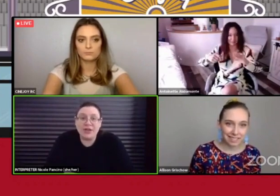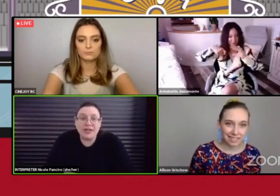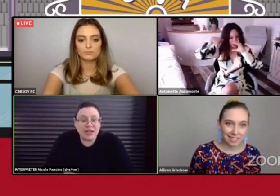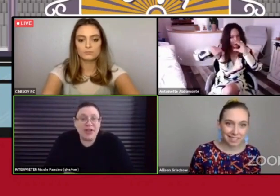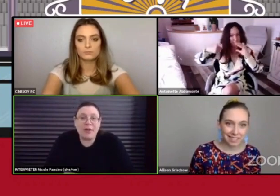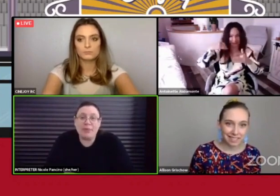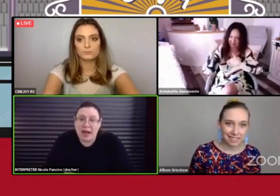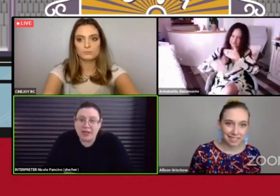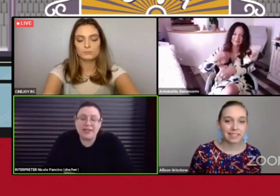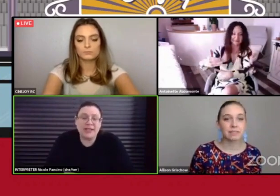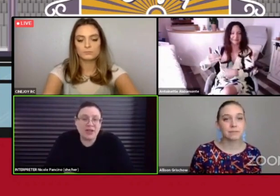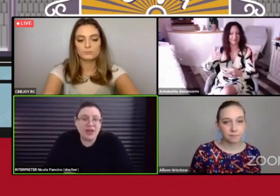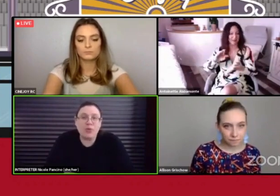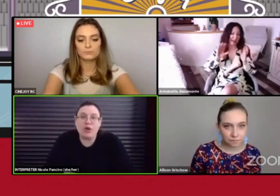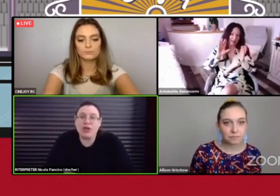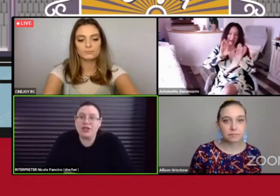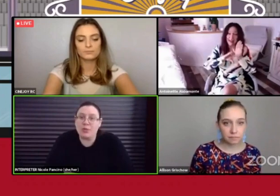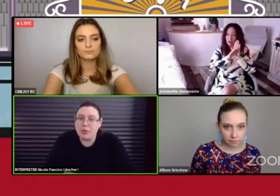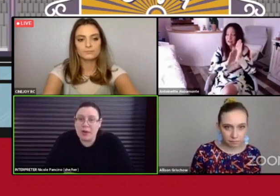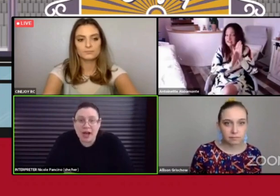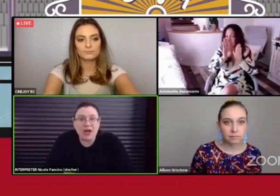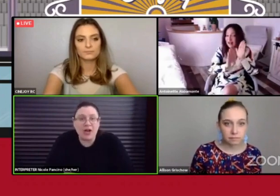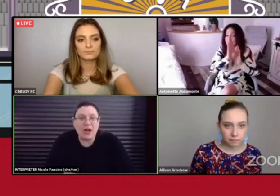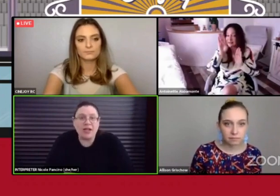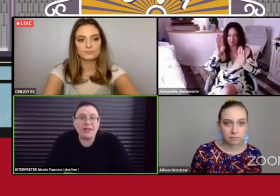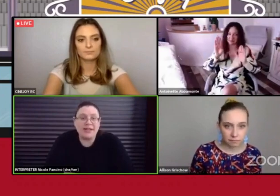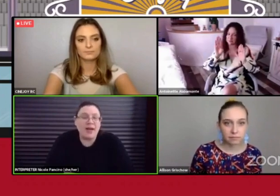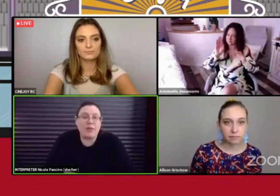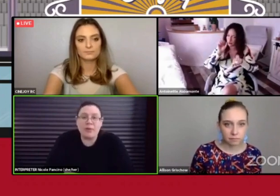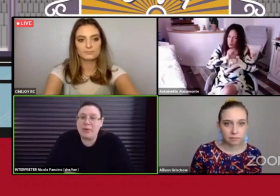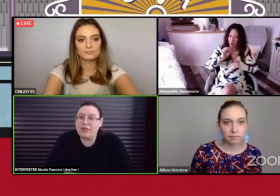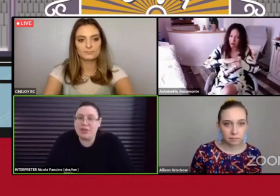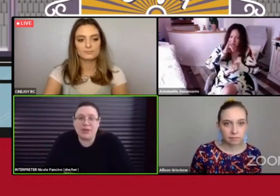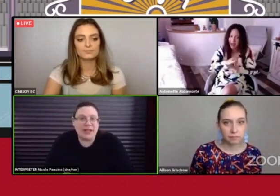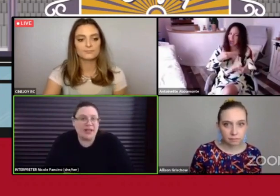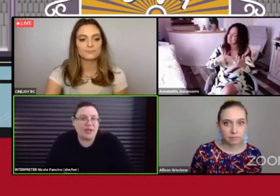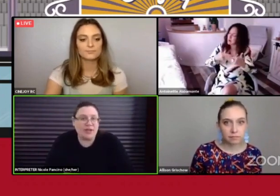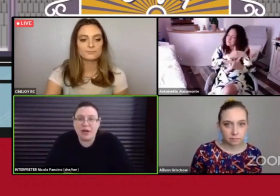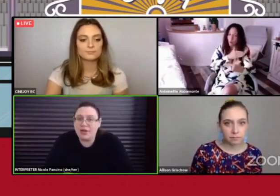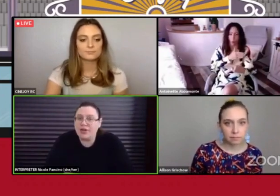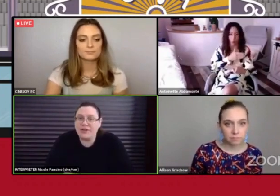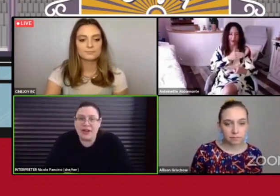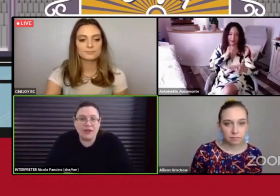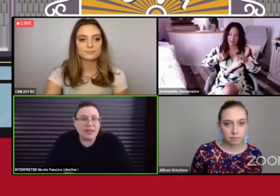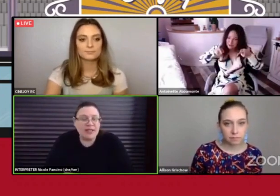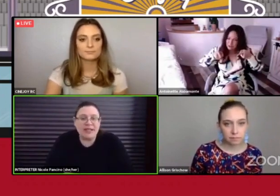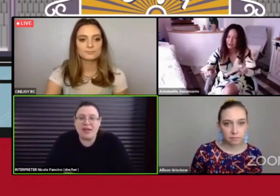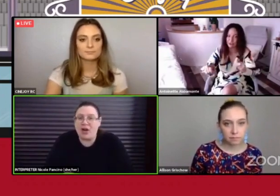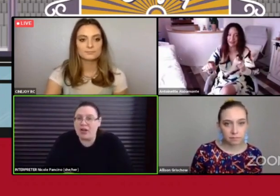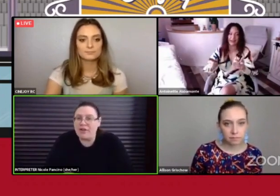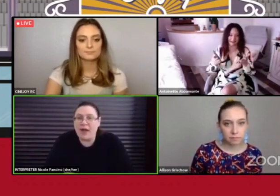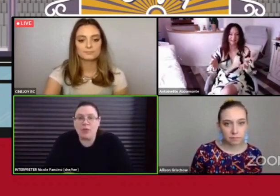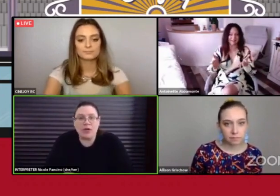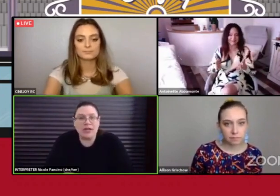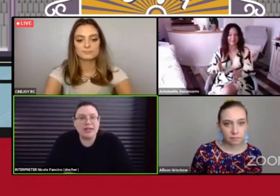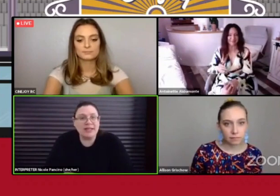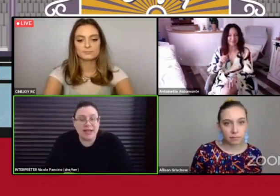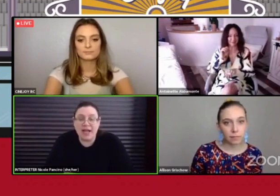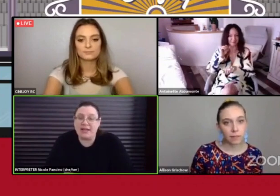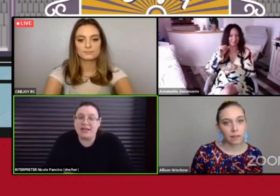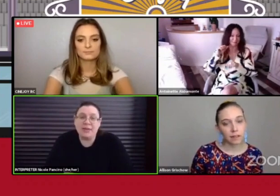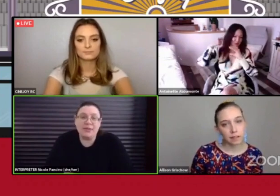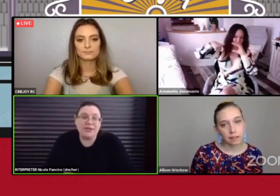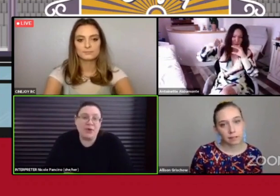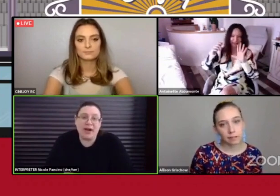actors did their practice did their work so when we got on set we were able to do it they did their character development to get all of that work